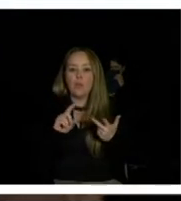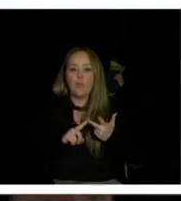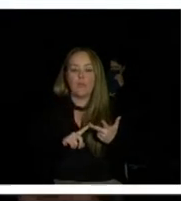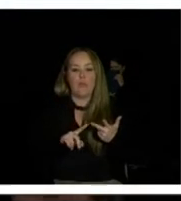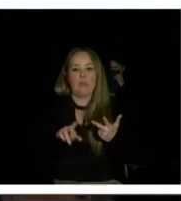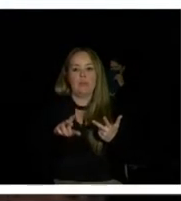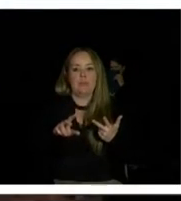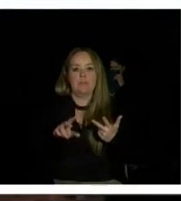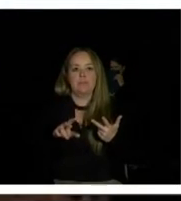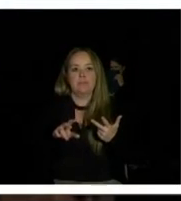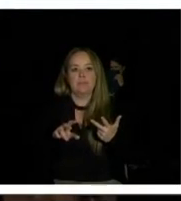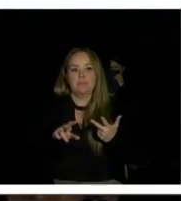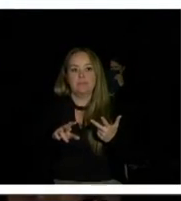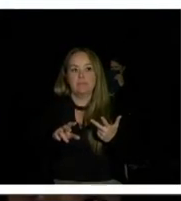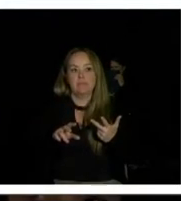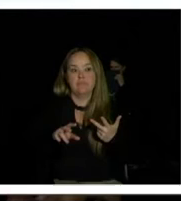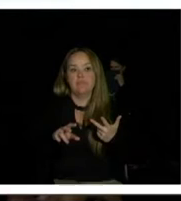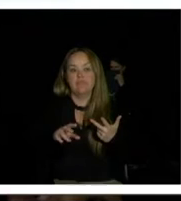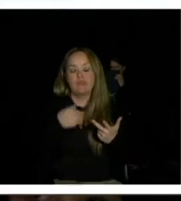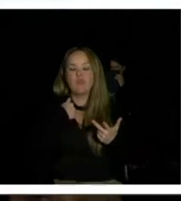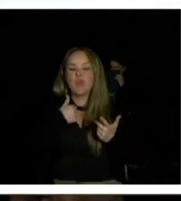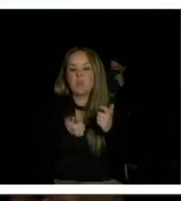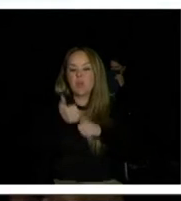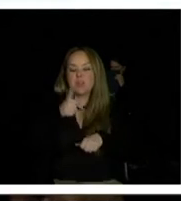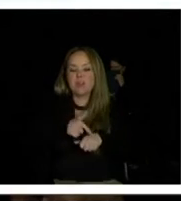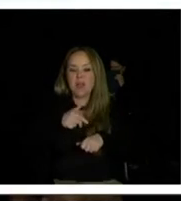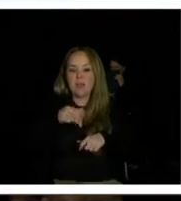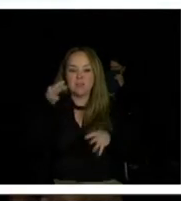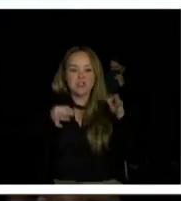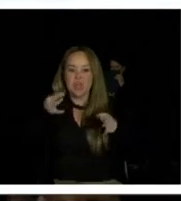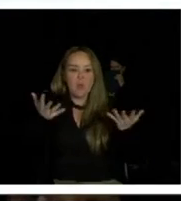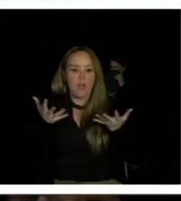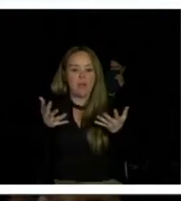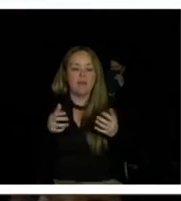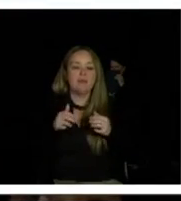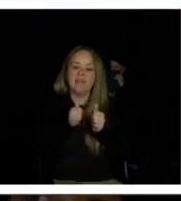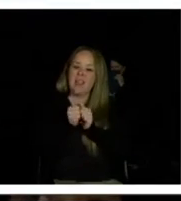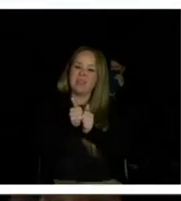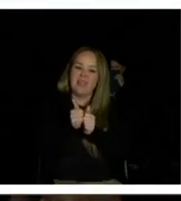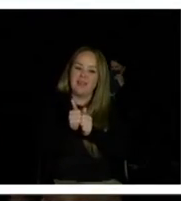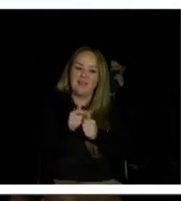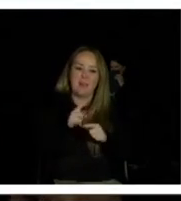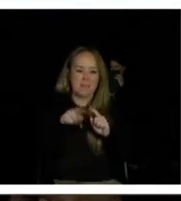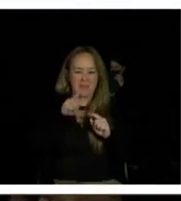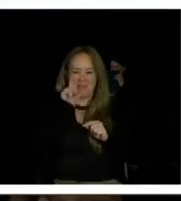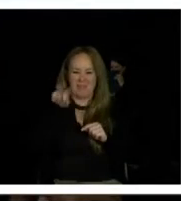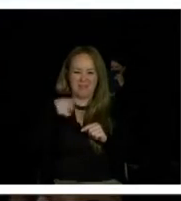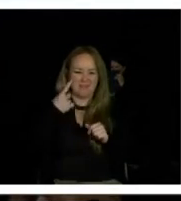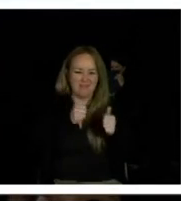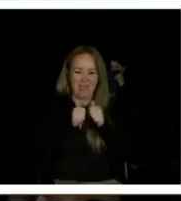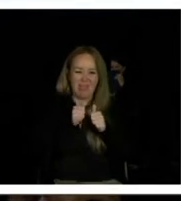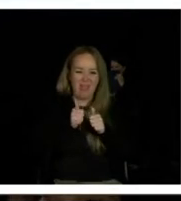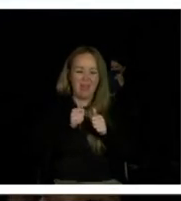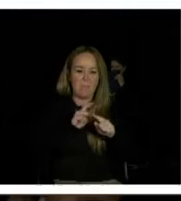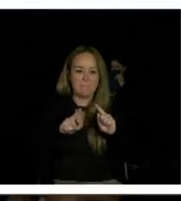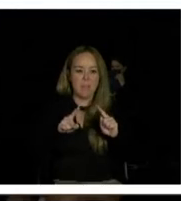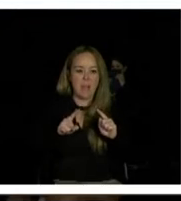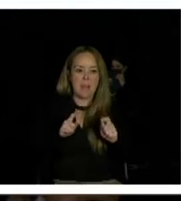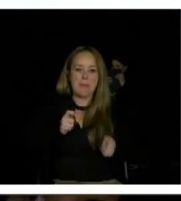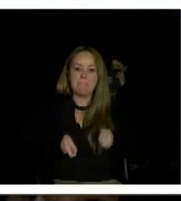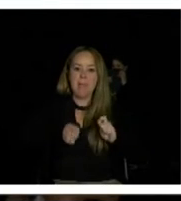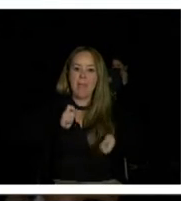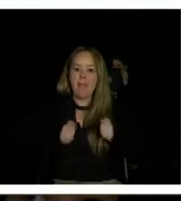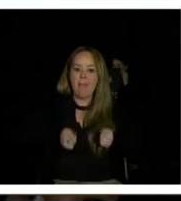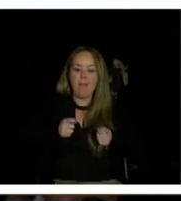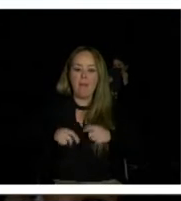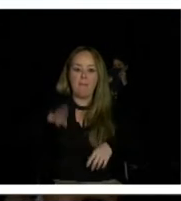and usually we get judged athletically. But not only athletically, the marching band. Burges